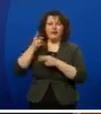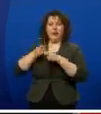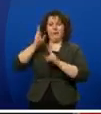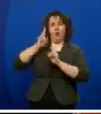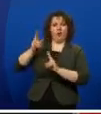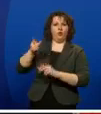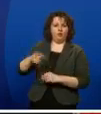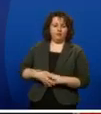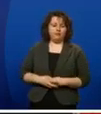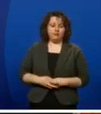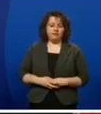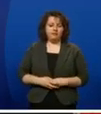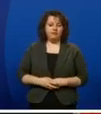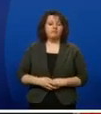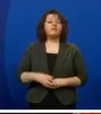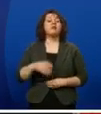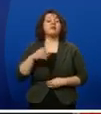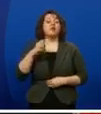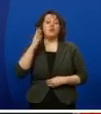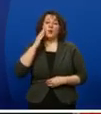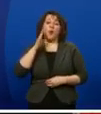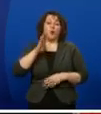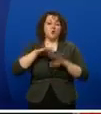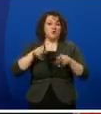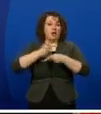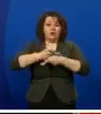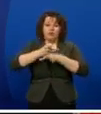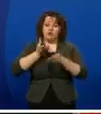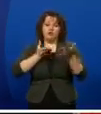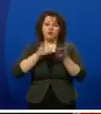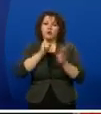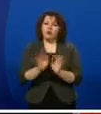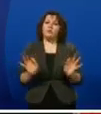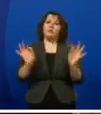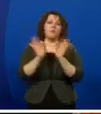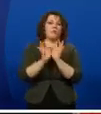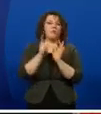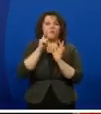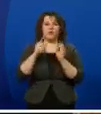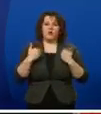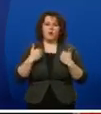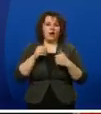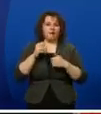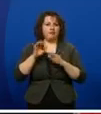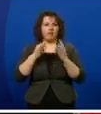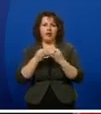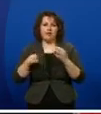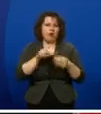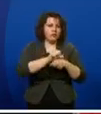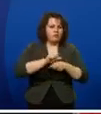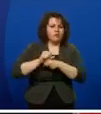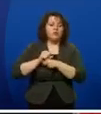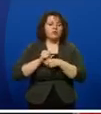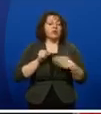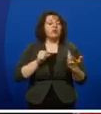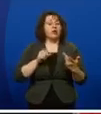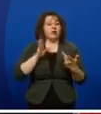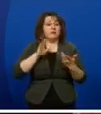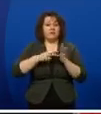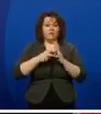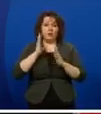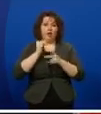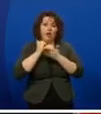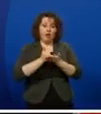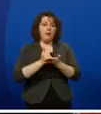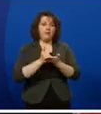know, child care services are so important to young working families. This will help in retaining and